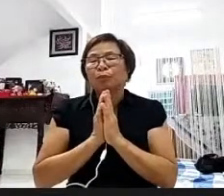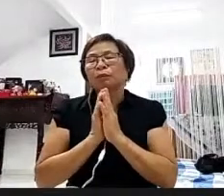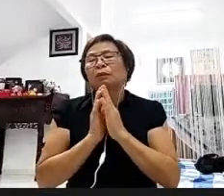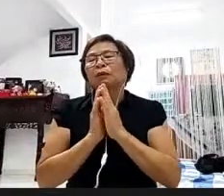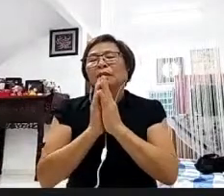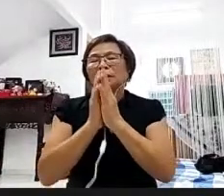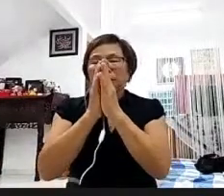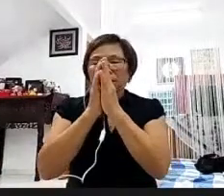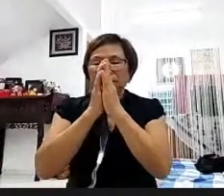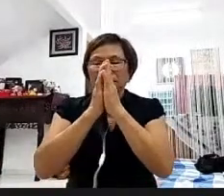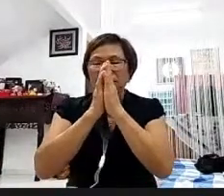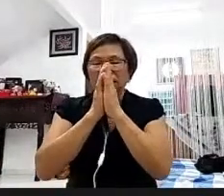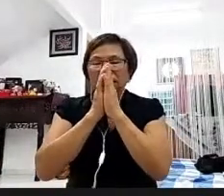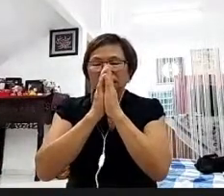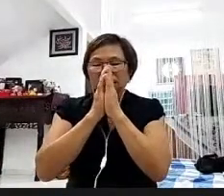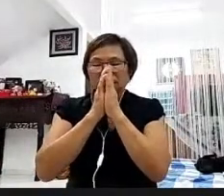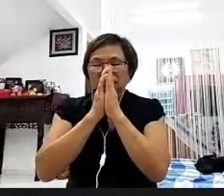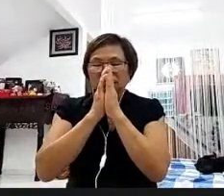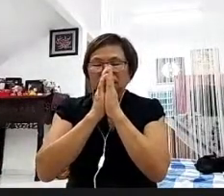sadhu,